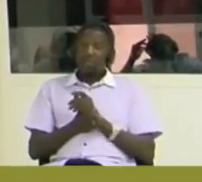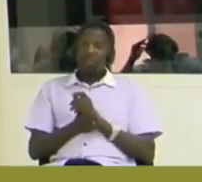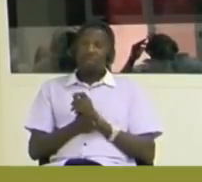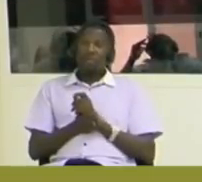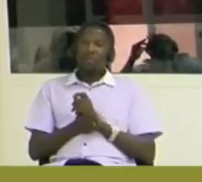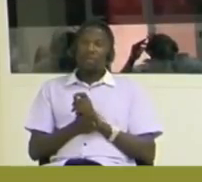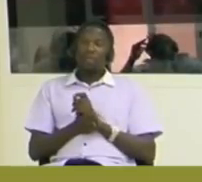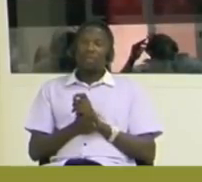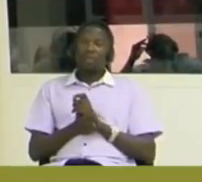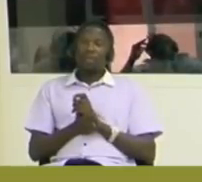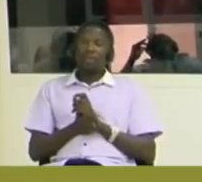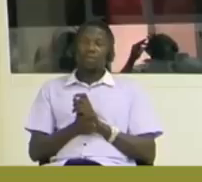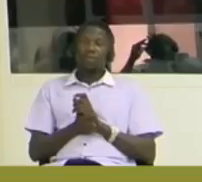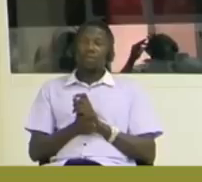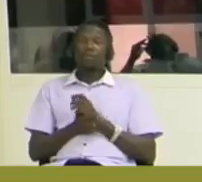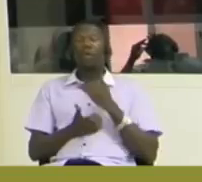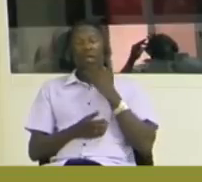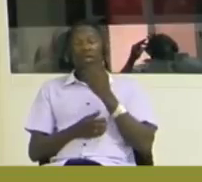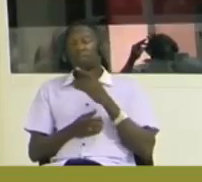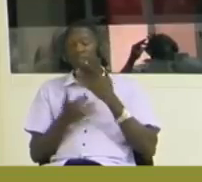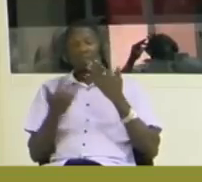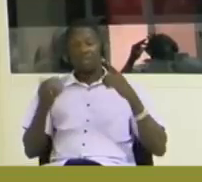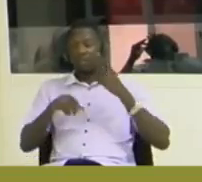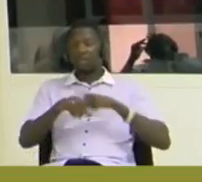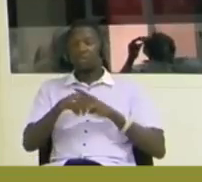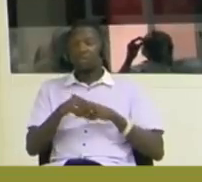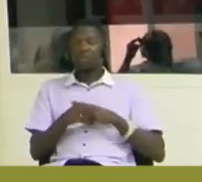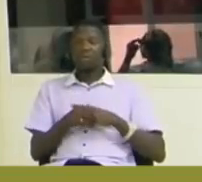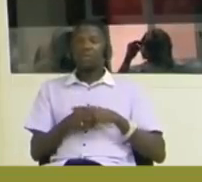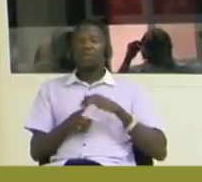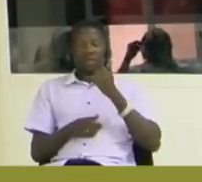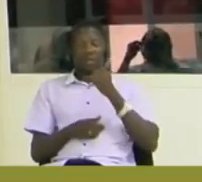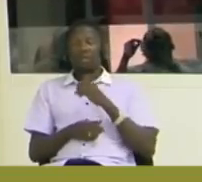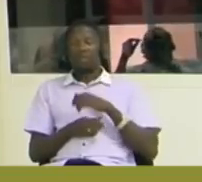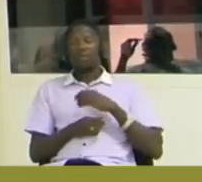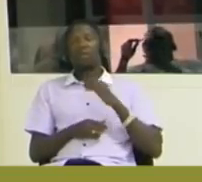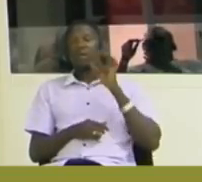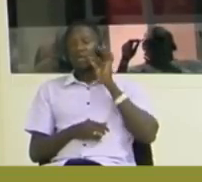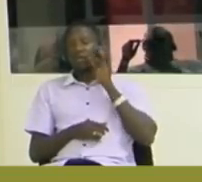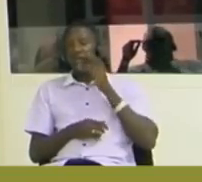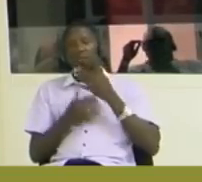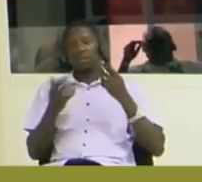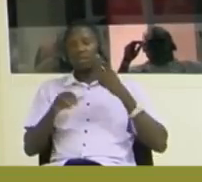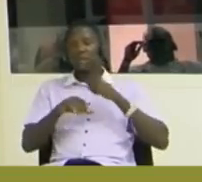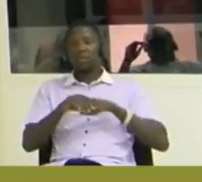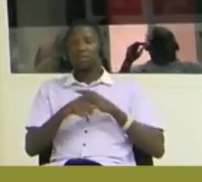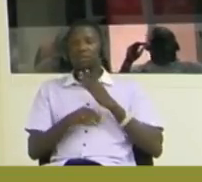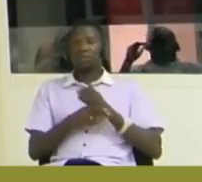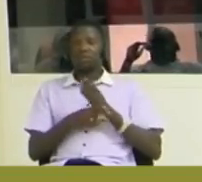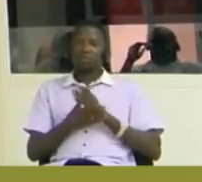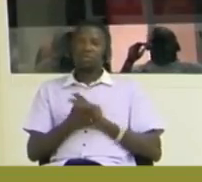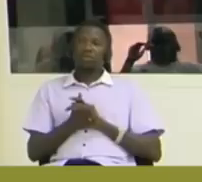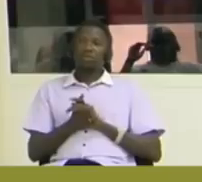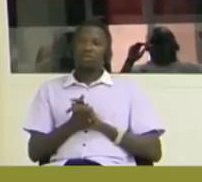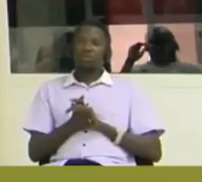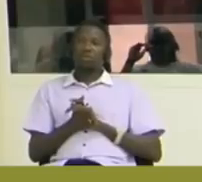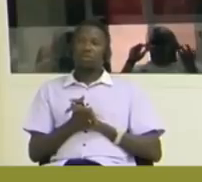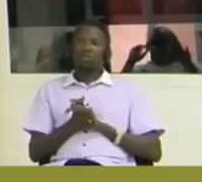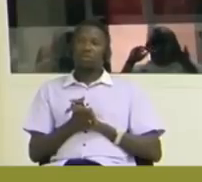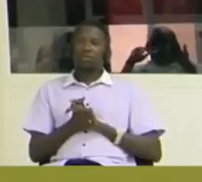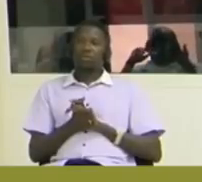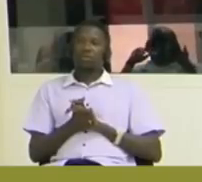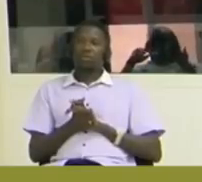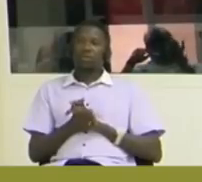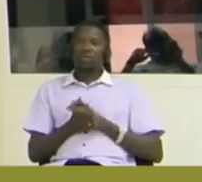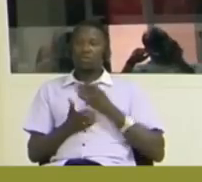I would ask it as many times as I need to. Yes, of course, and I will answer as many times too. Thank you very much. Yes, sir. We have now struck